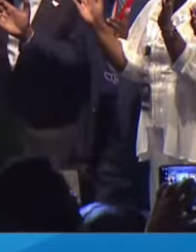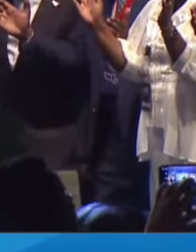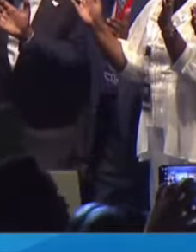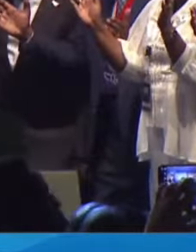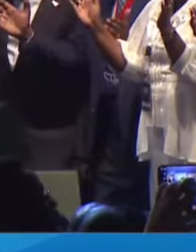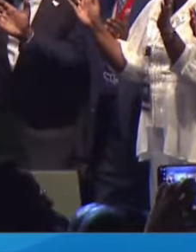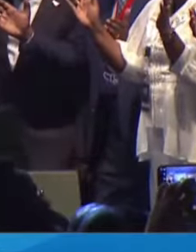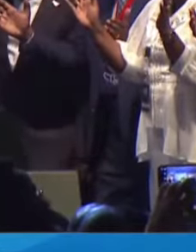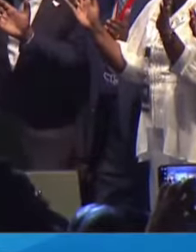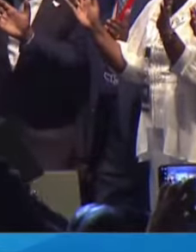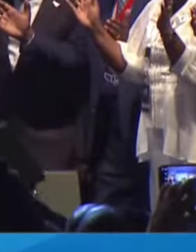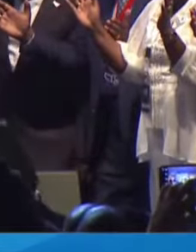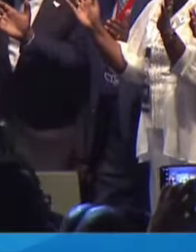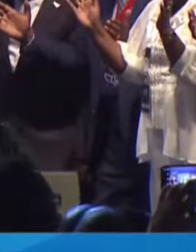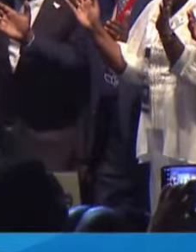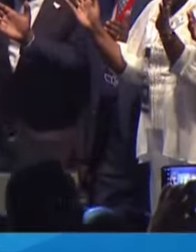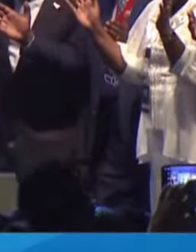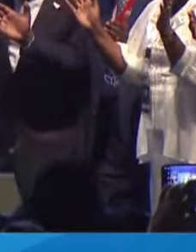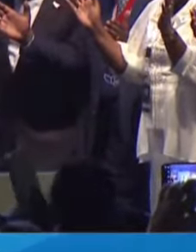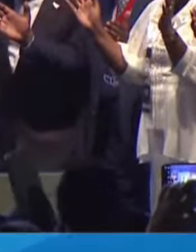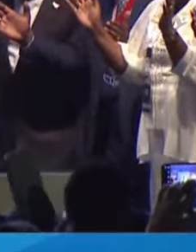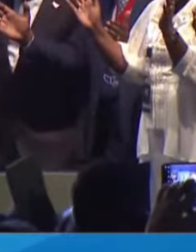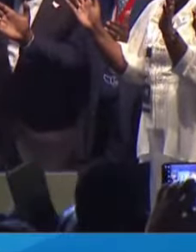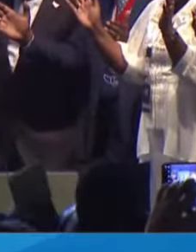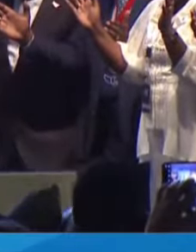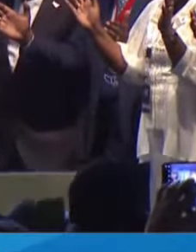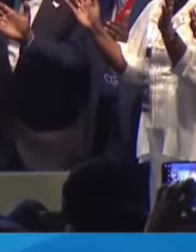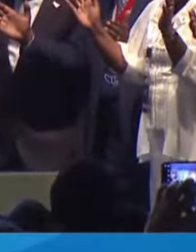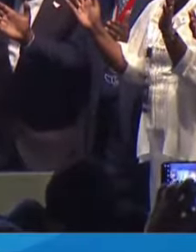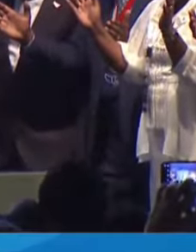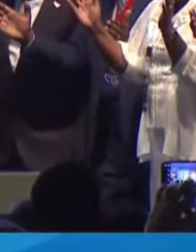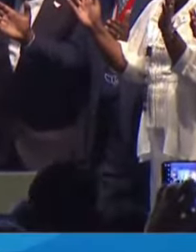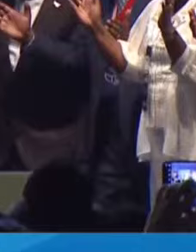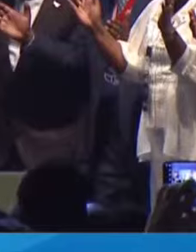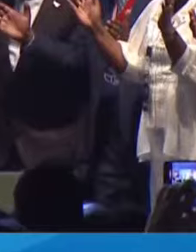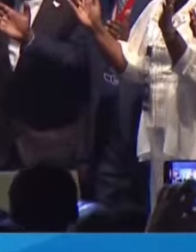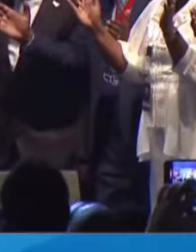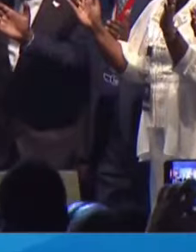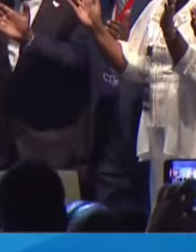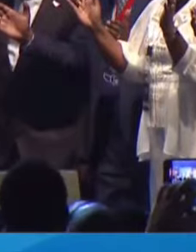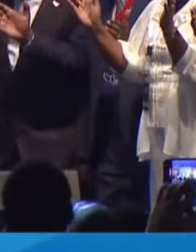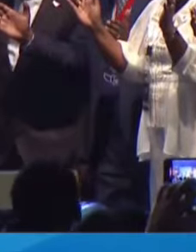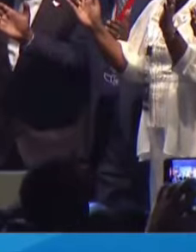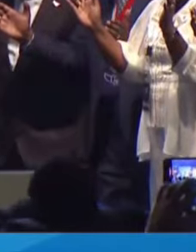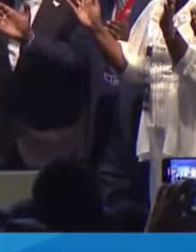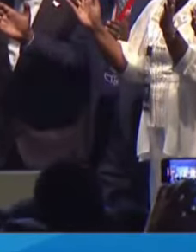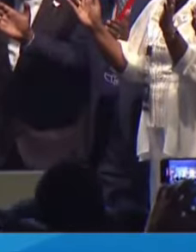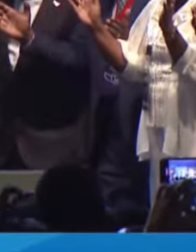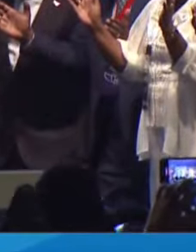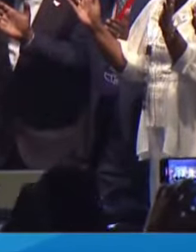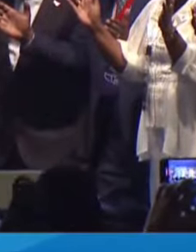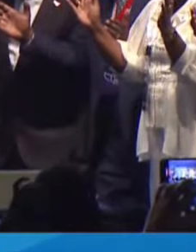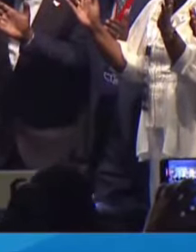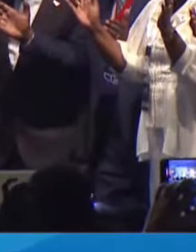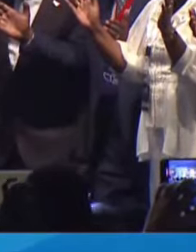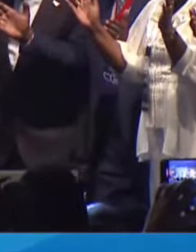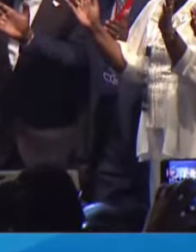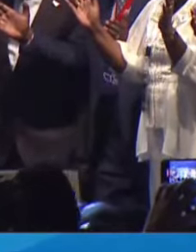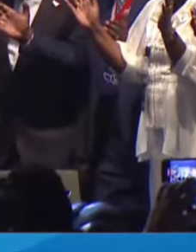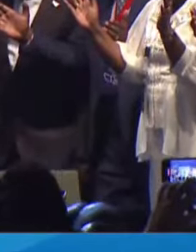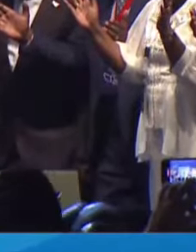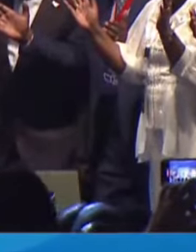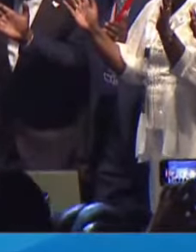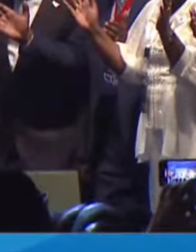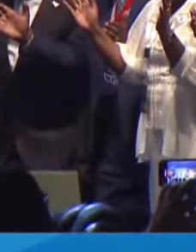God and I believe this is the beginning of other